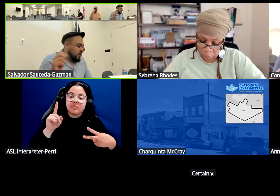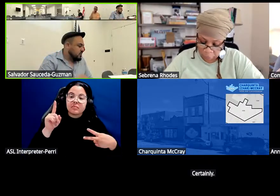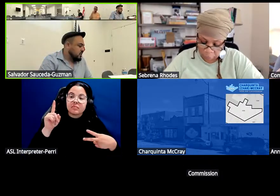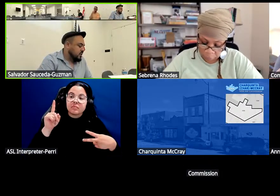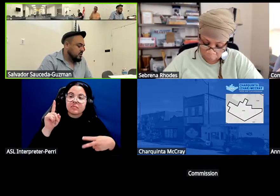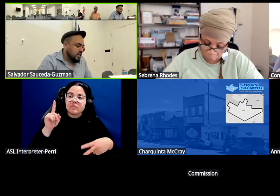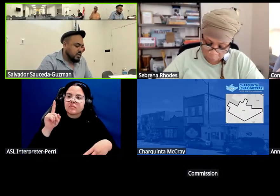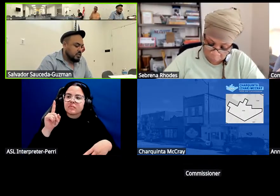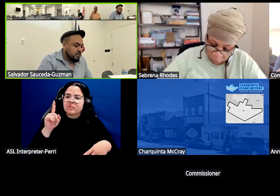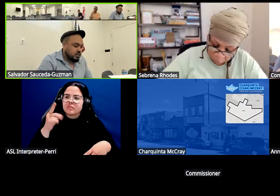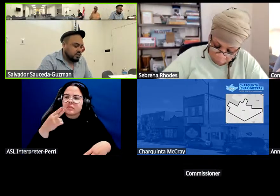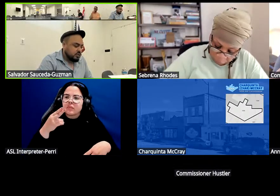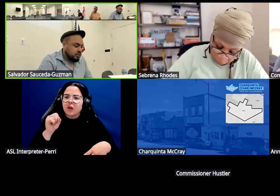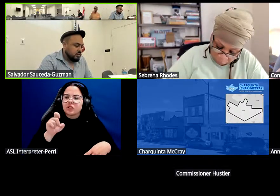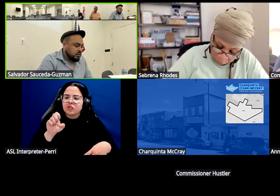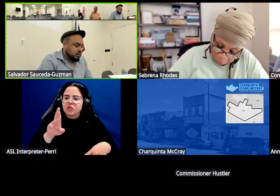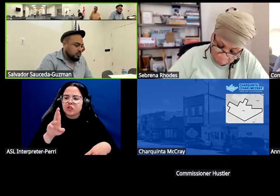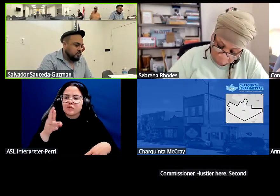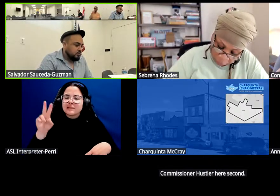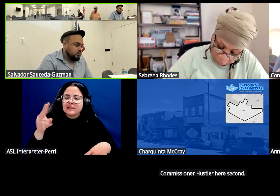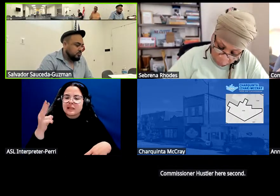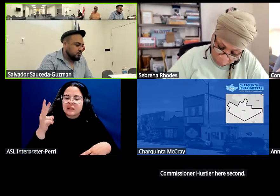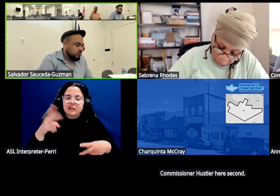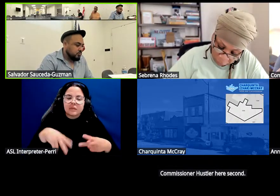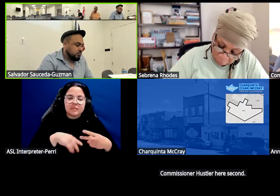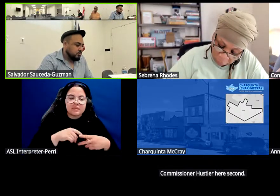Commissioner Hustler here, second.